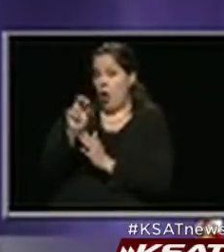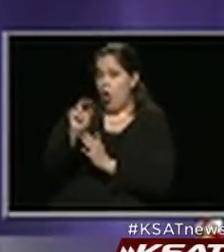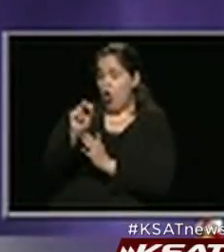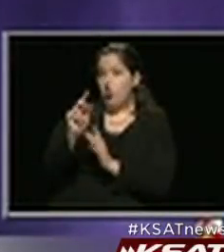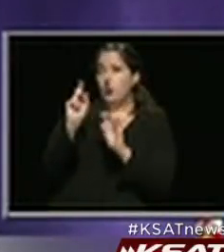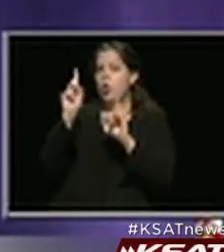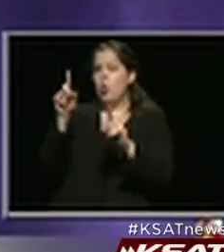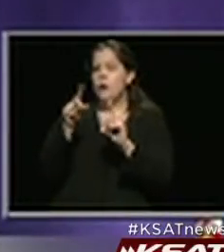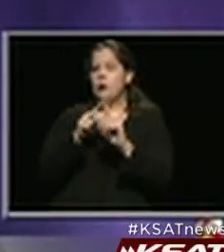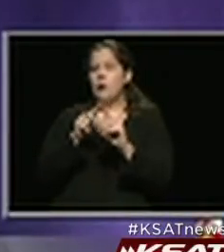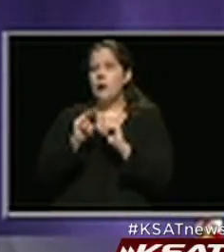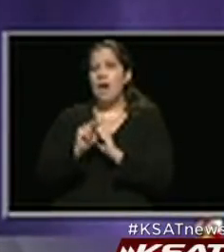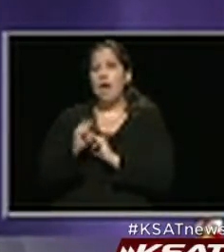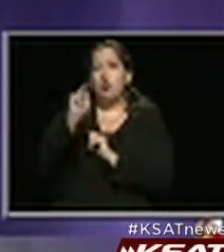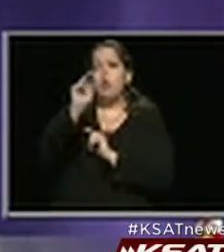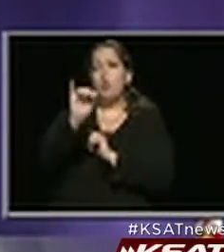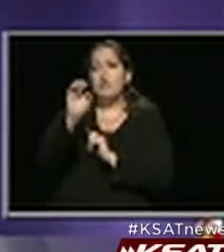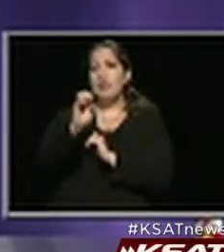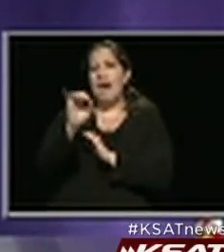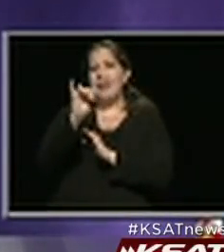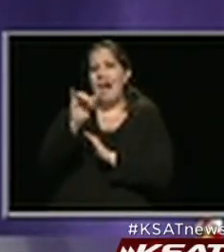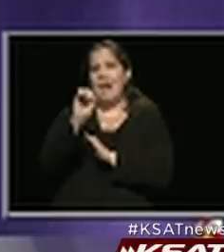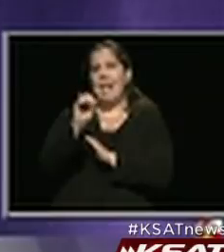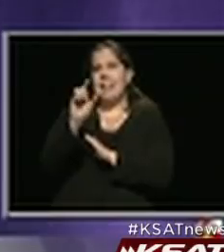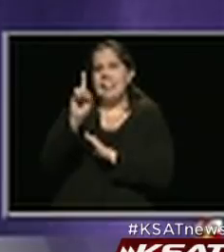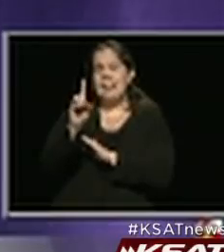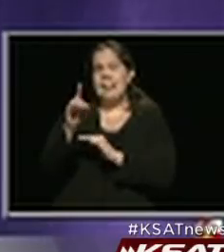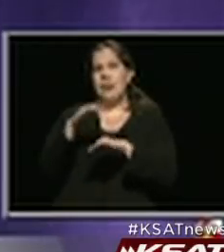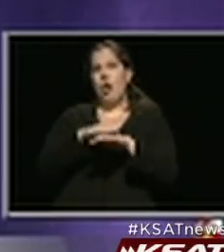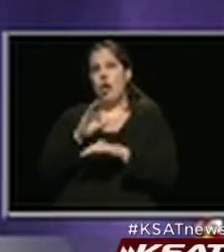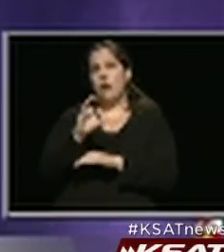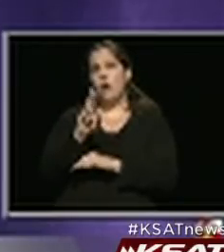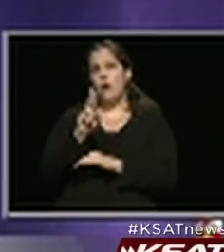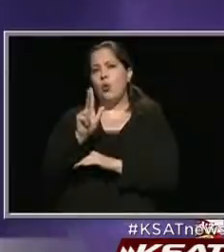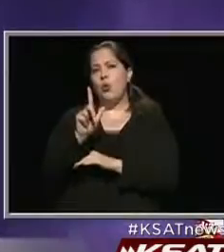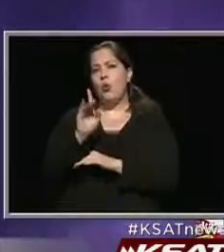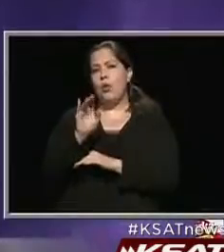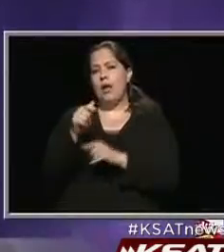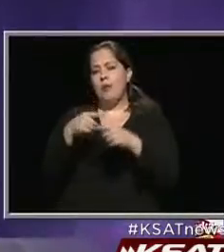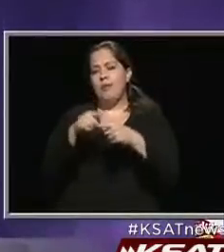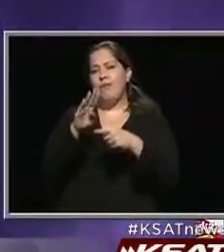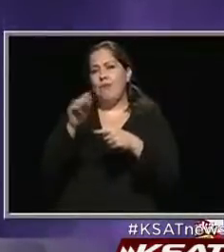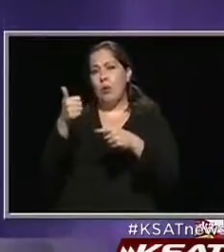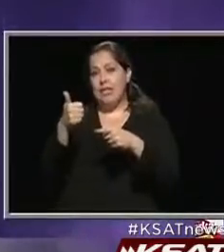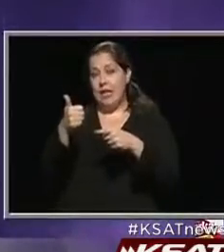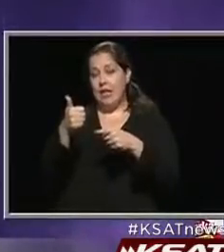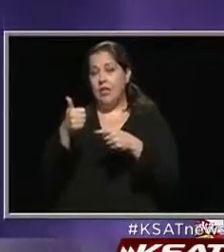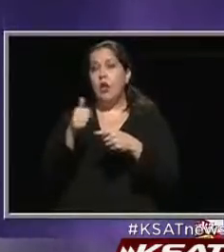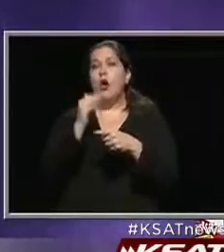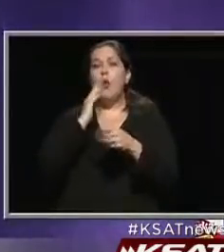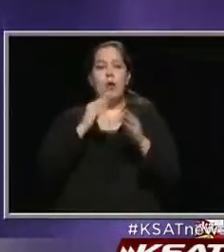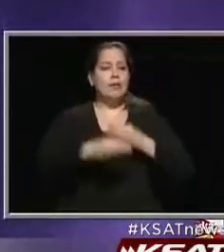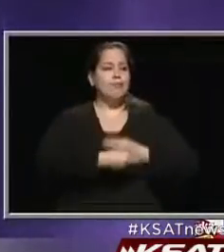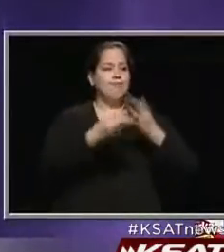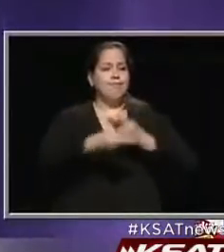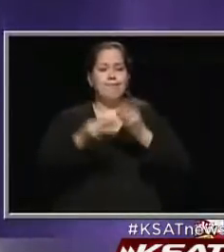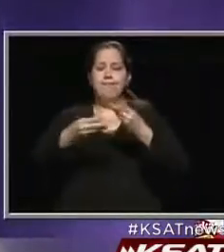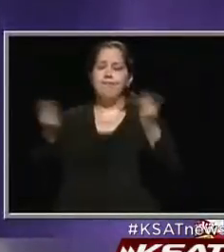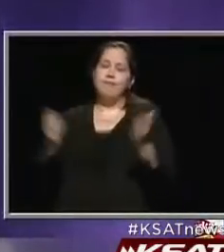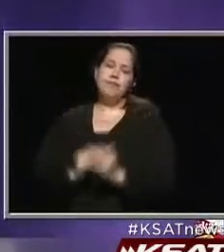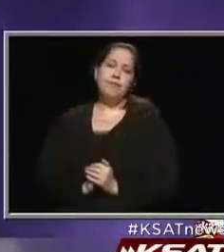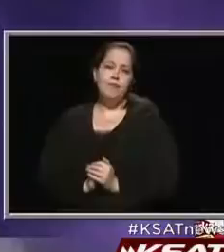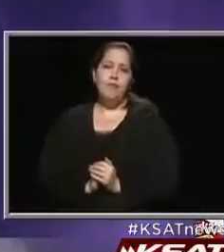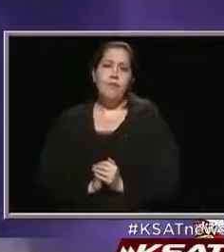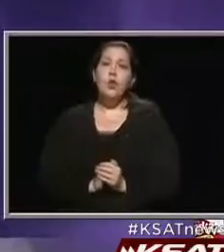at the North Side Independent School District on Calabria and 410, where we will be distributing them. So